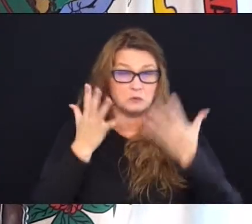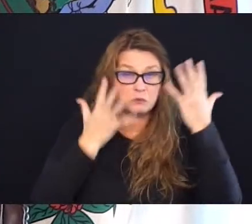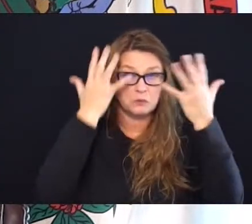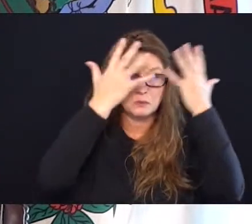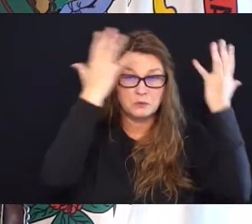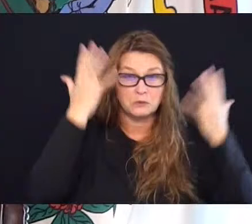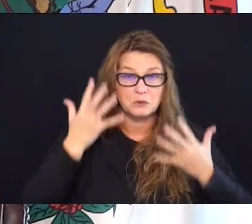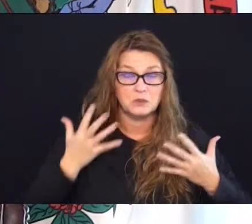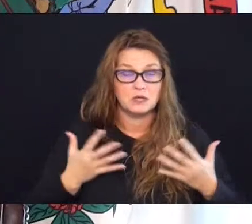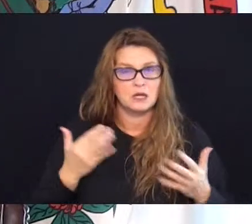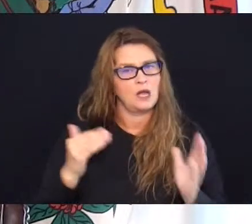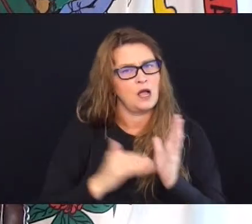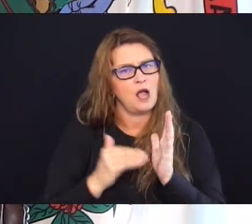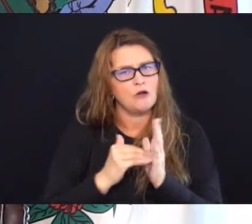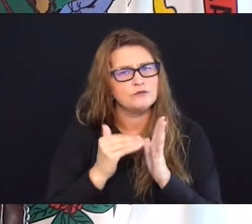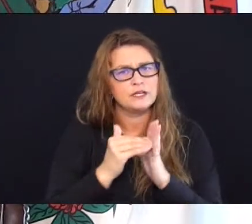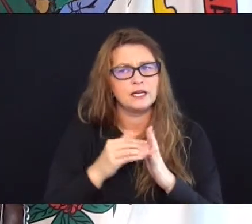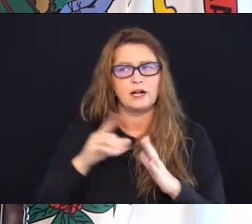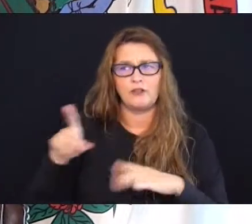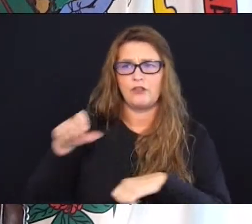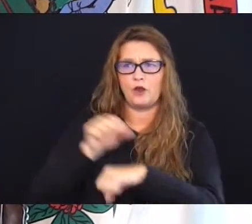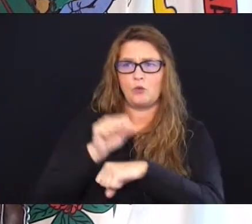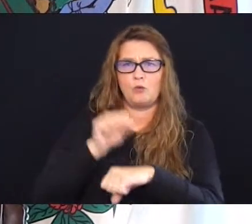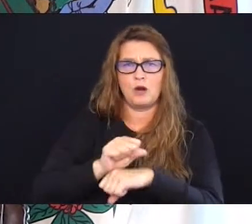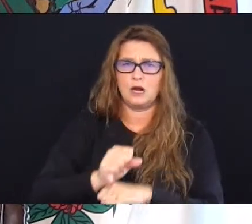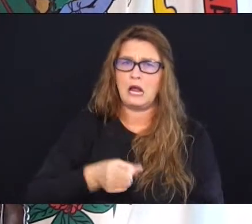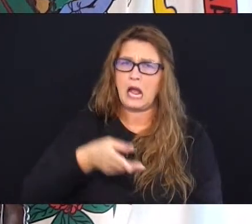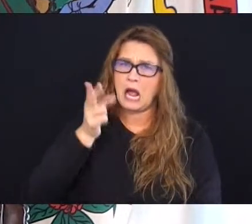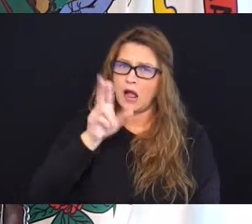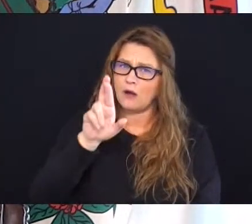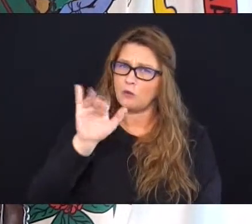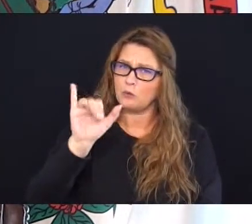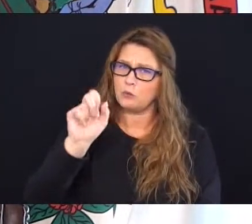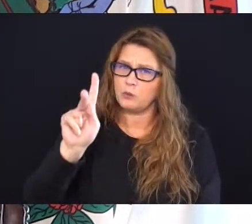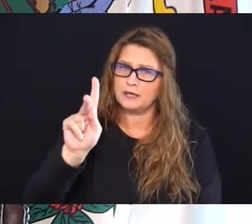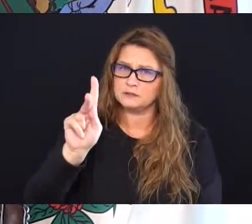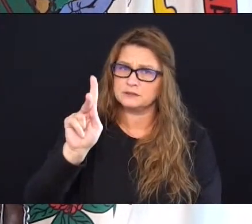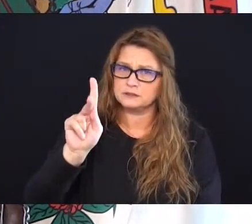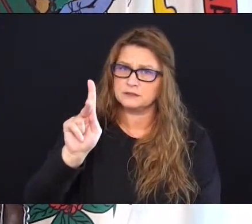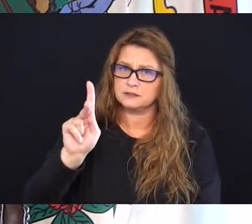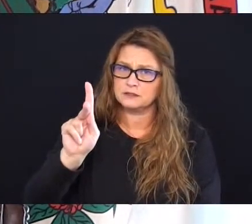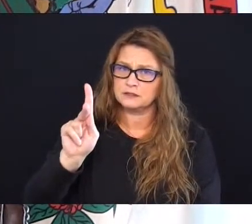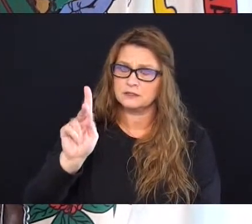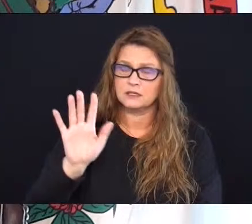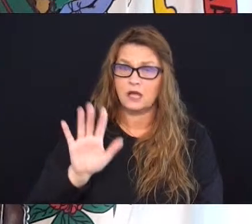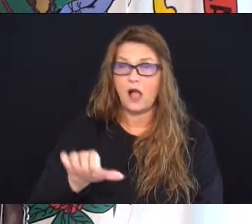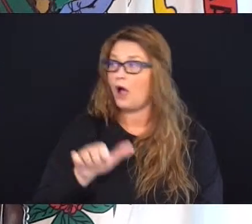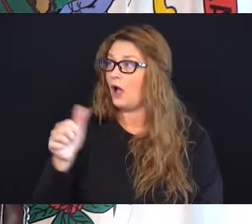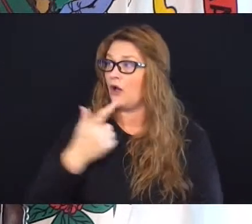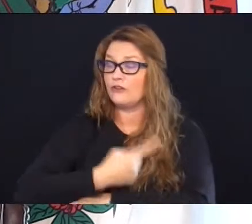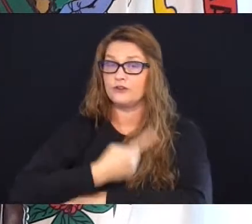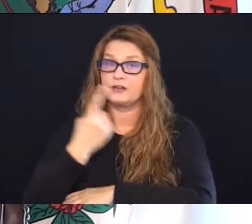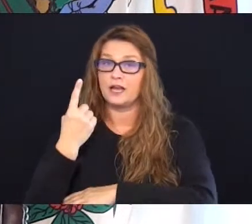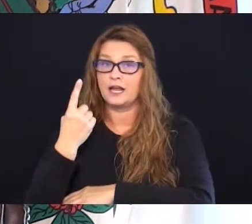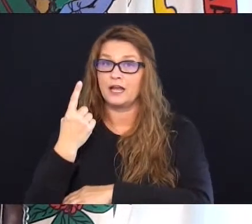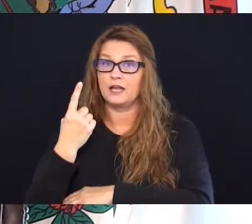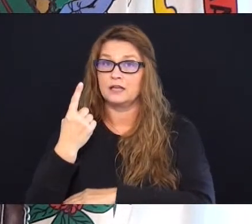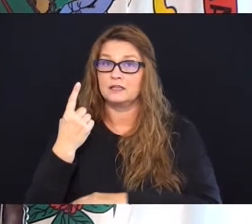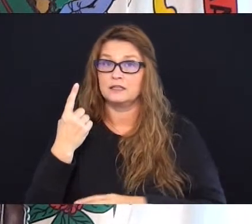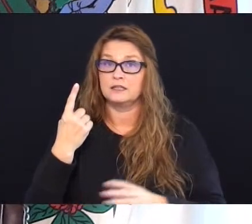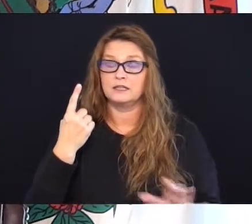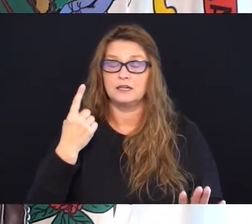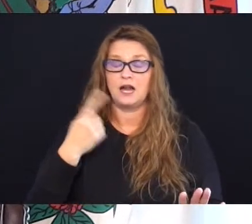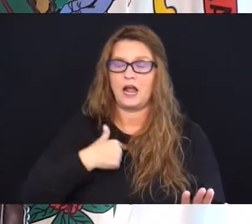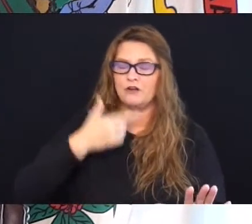Oftentimes, you know, they're doing stuff that is extremely risky. From the standpoint of just the other day, and I